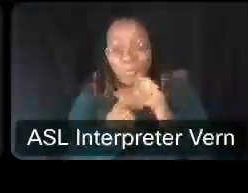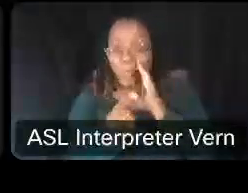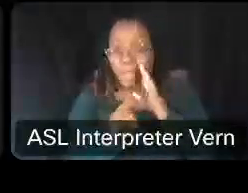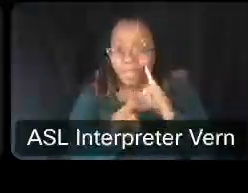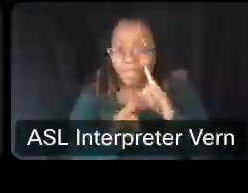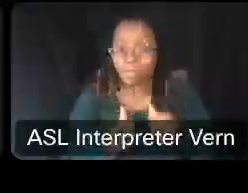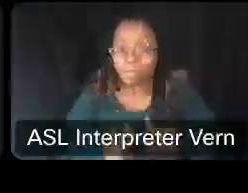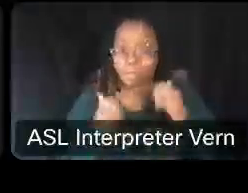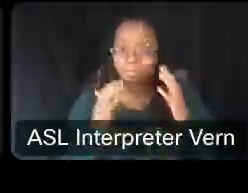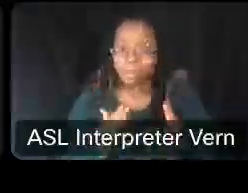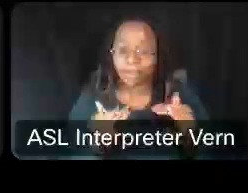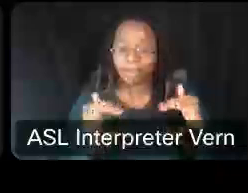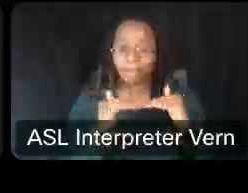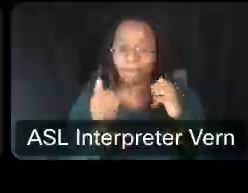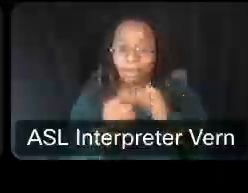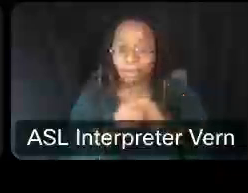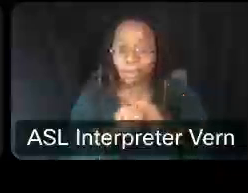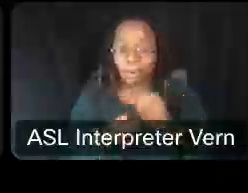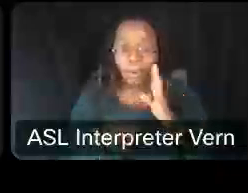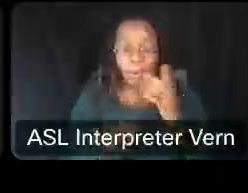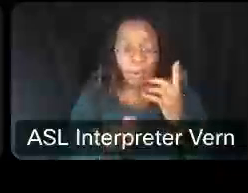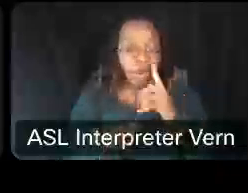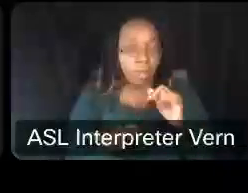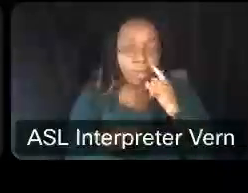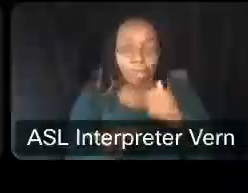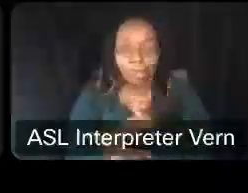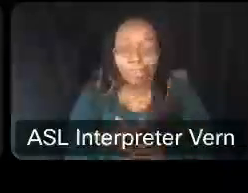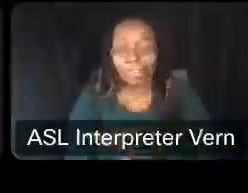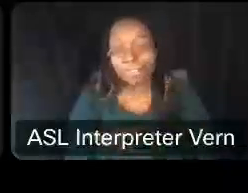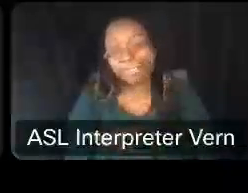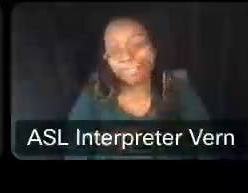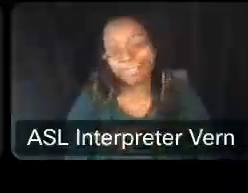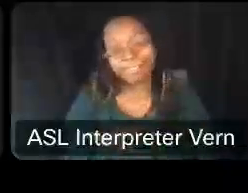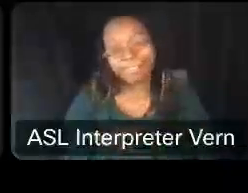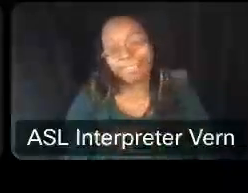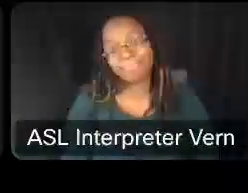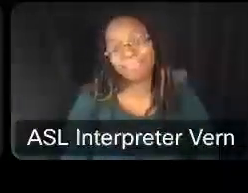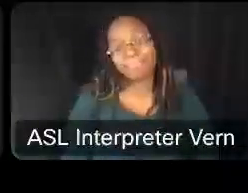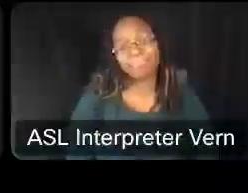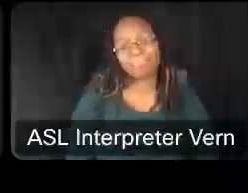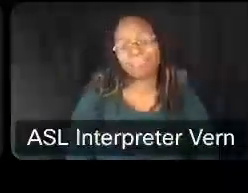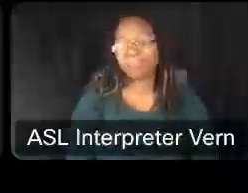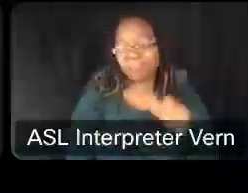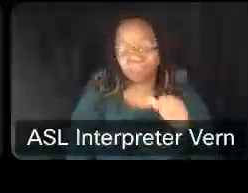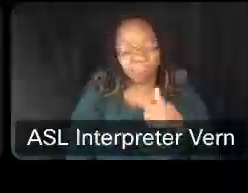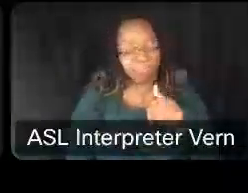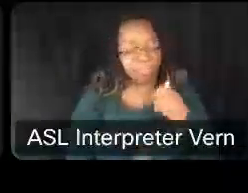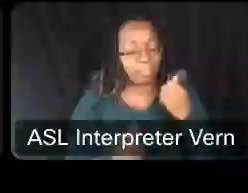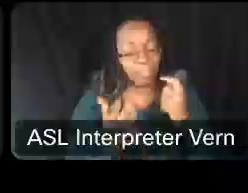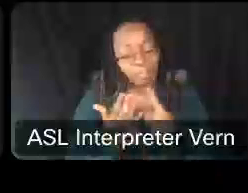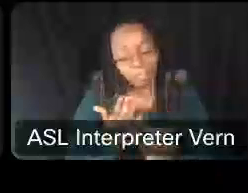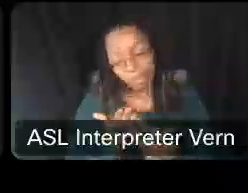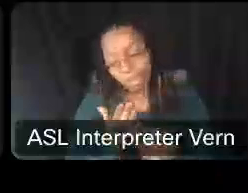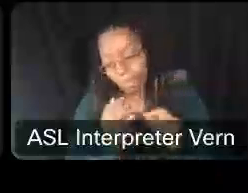peer support? What will that look like for us? So yes, there can be lots of talking